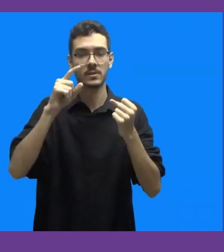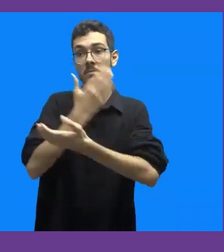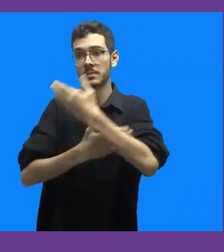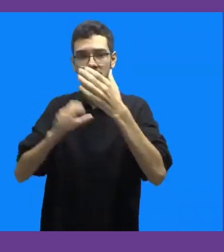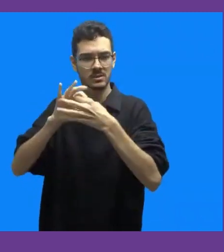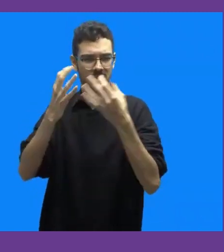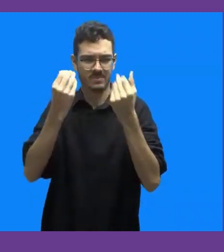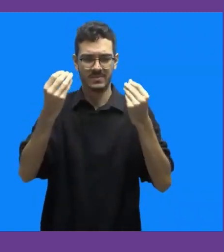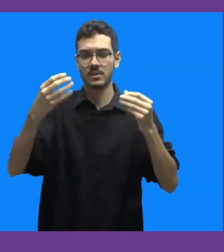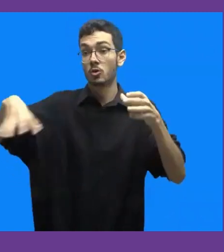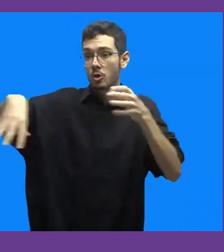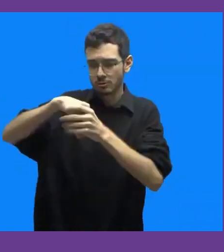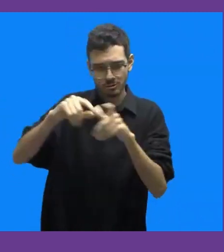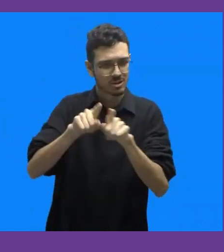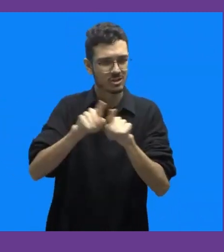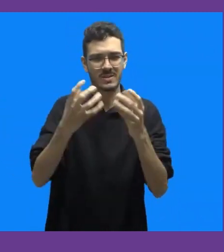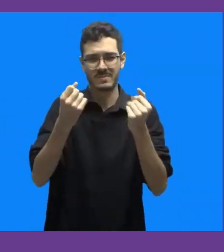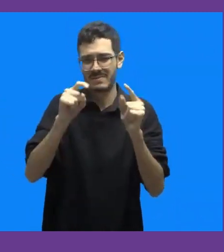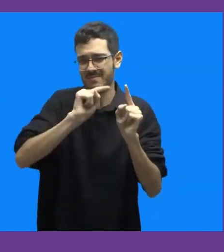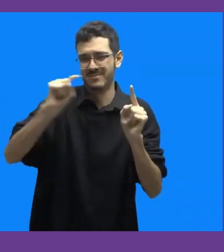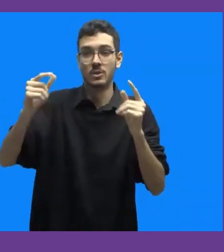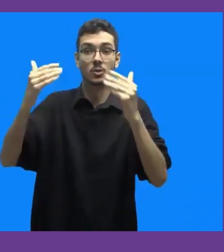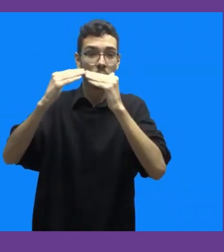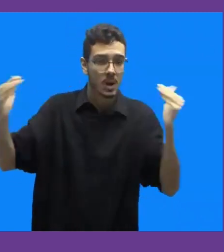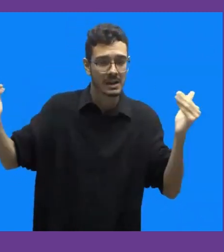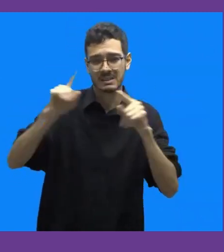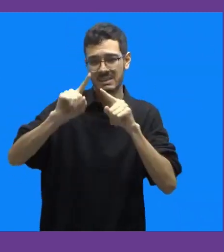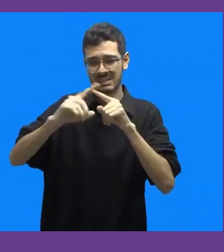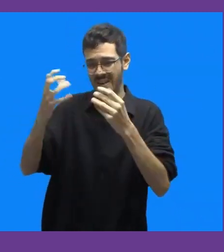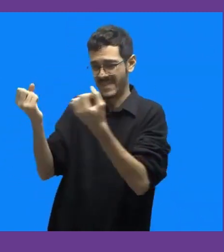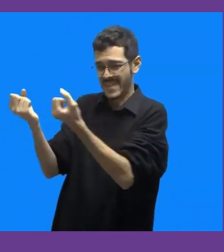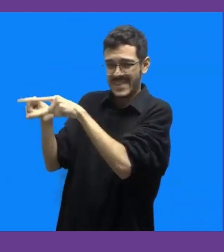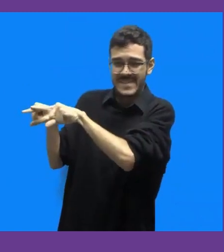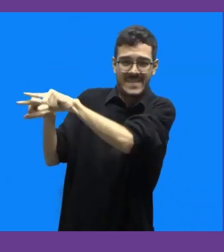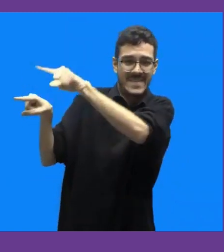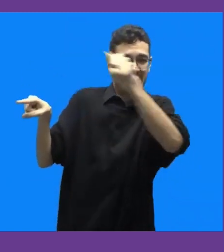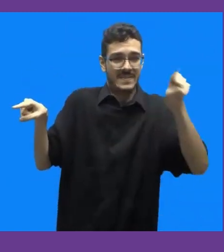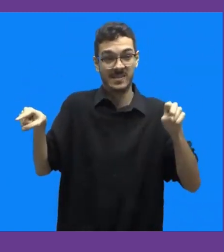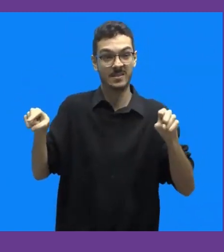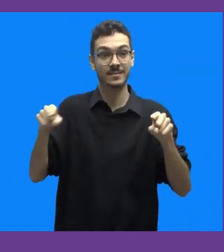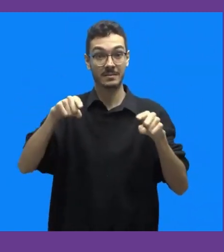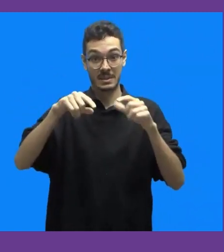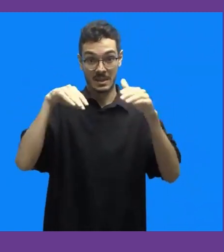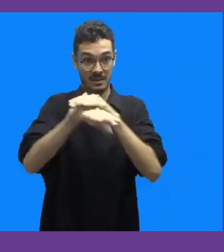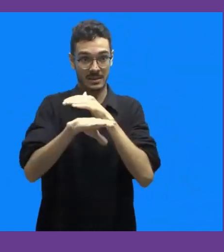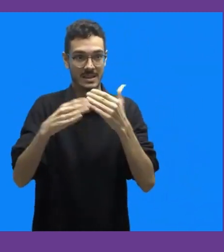about equity. It's everywhere, and you can access it very easily. The point